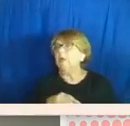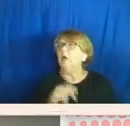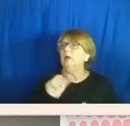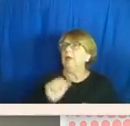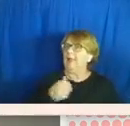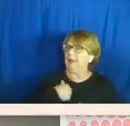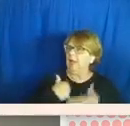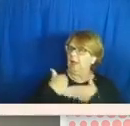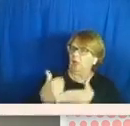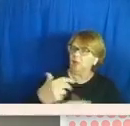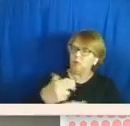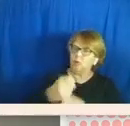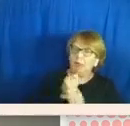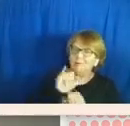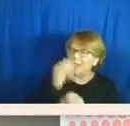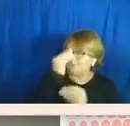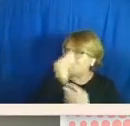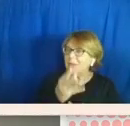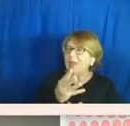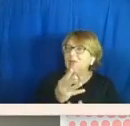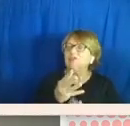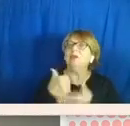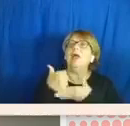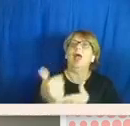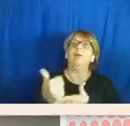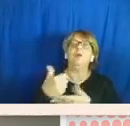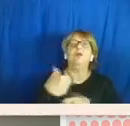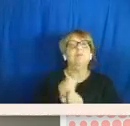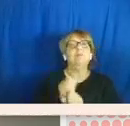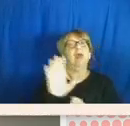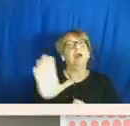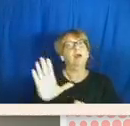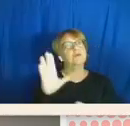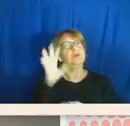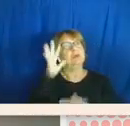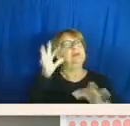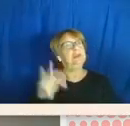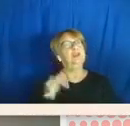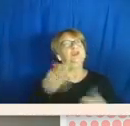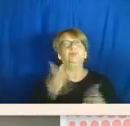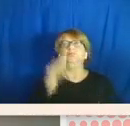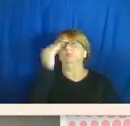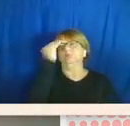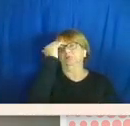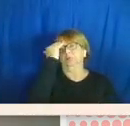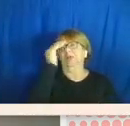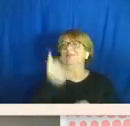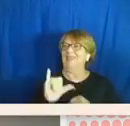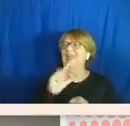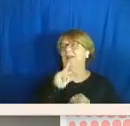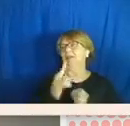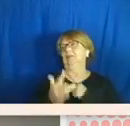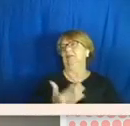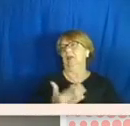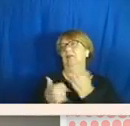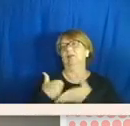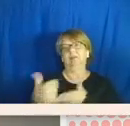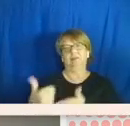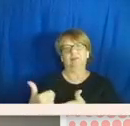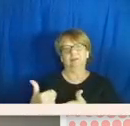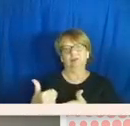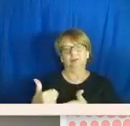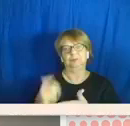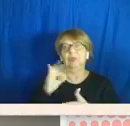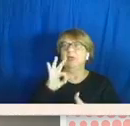information to help you make an informed decision? That's technical assistance. If you ask